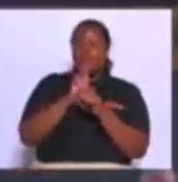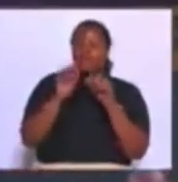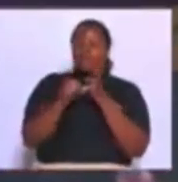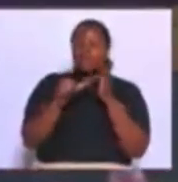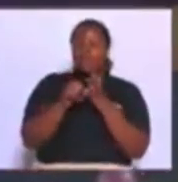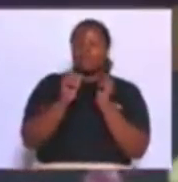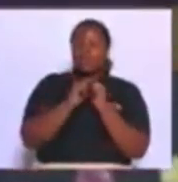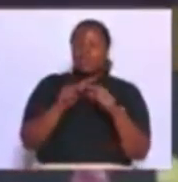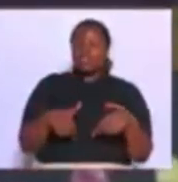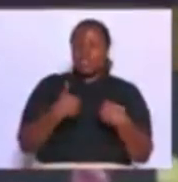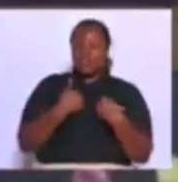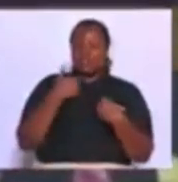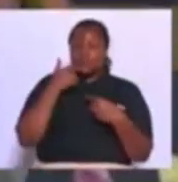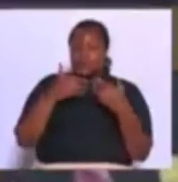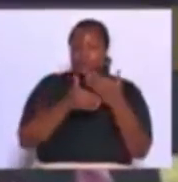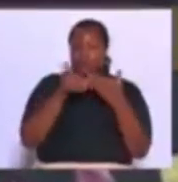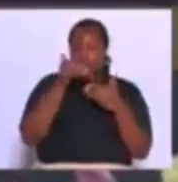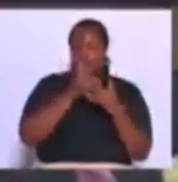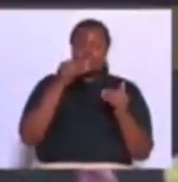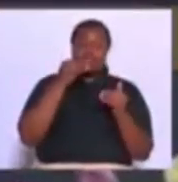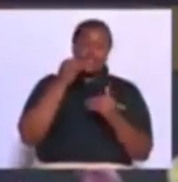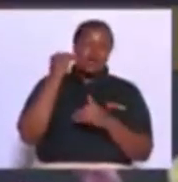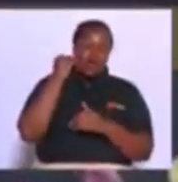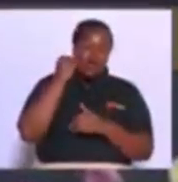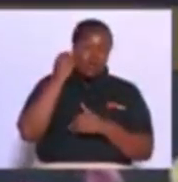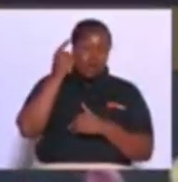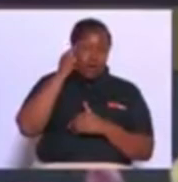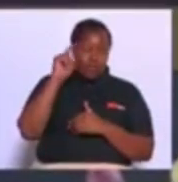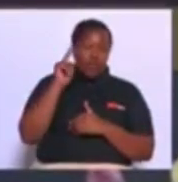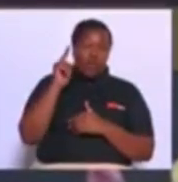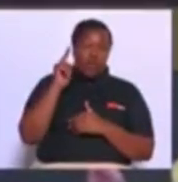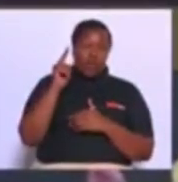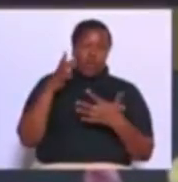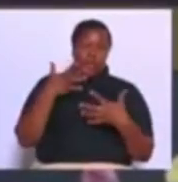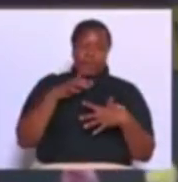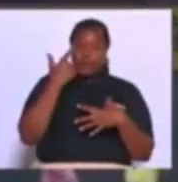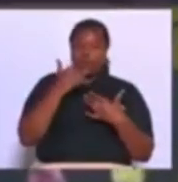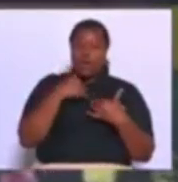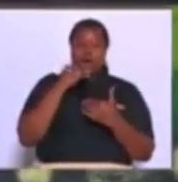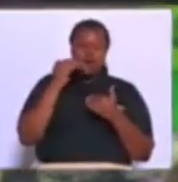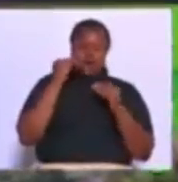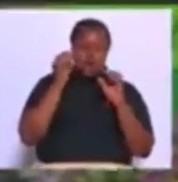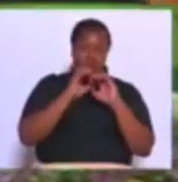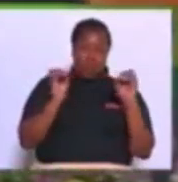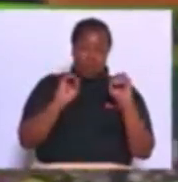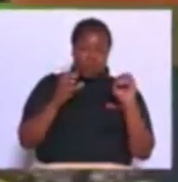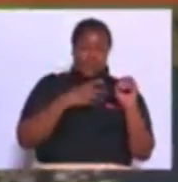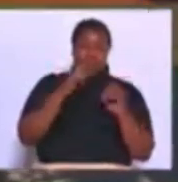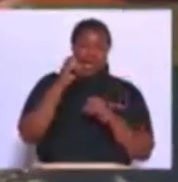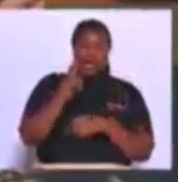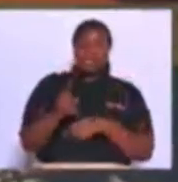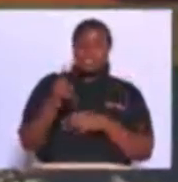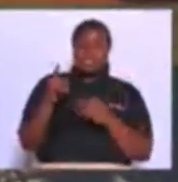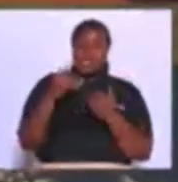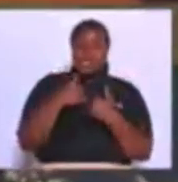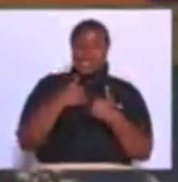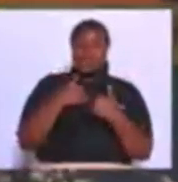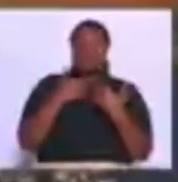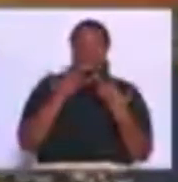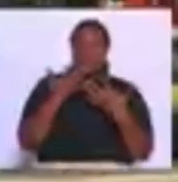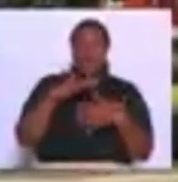with them, and so they built this home for these homeless boys. And it was a haven of